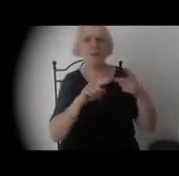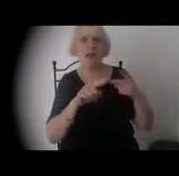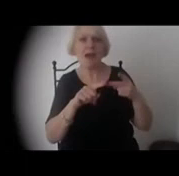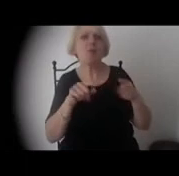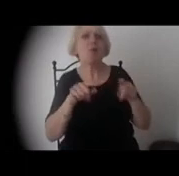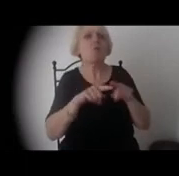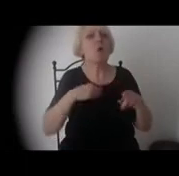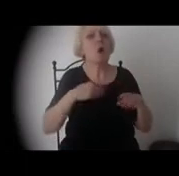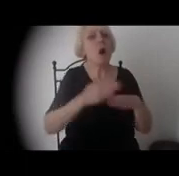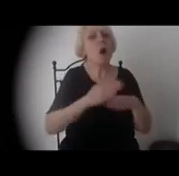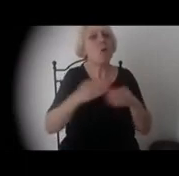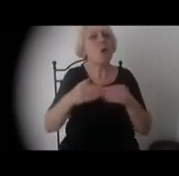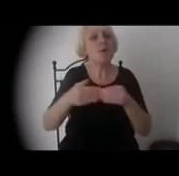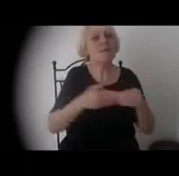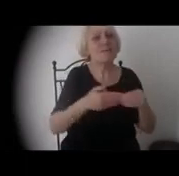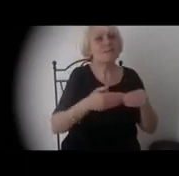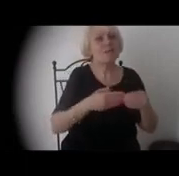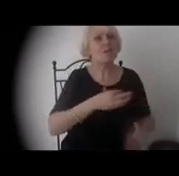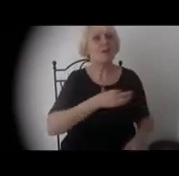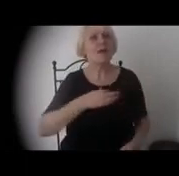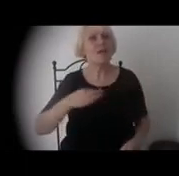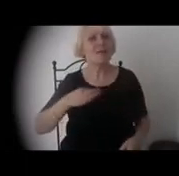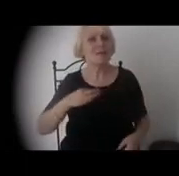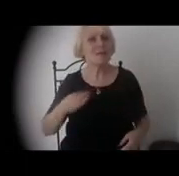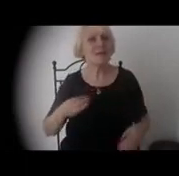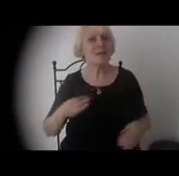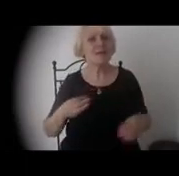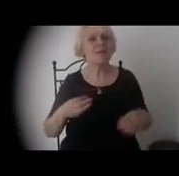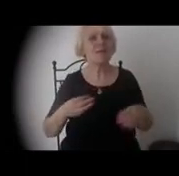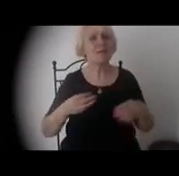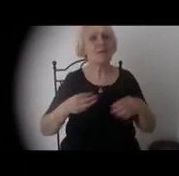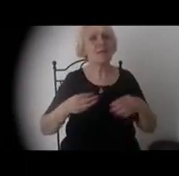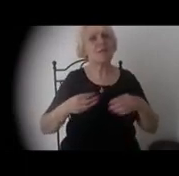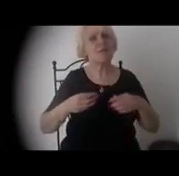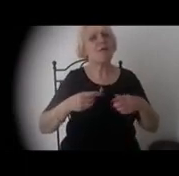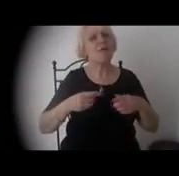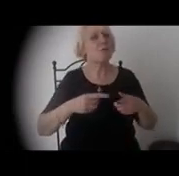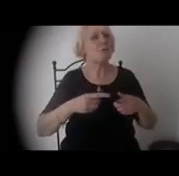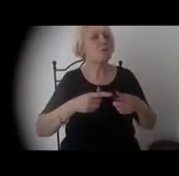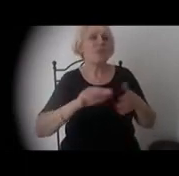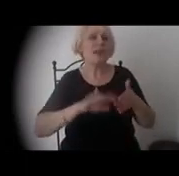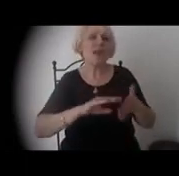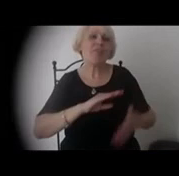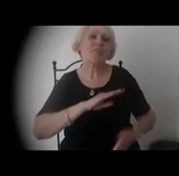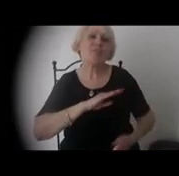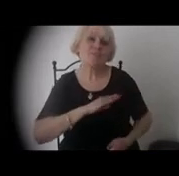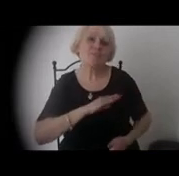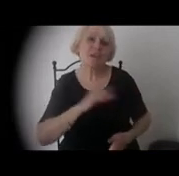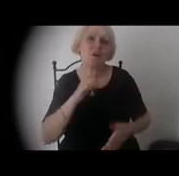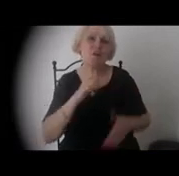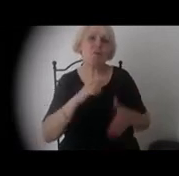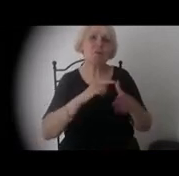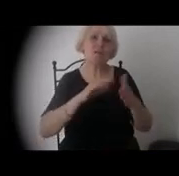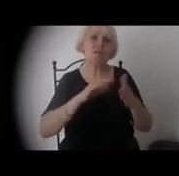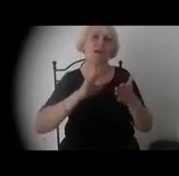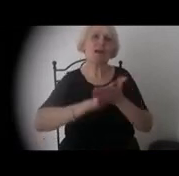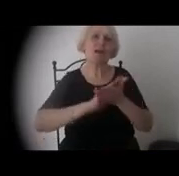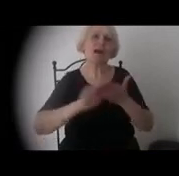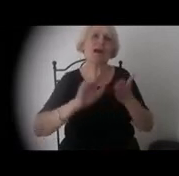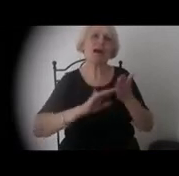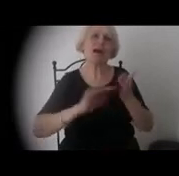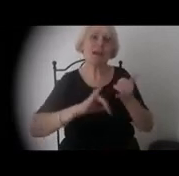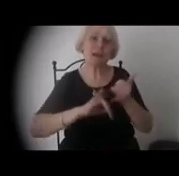as the clinical lead for Enfield CAMS, covering all our different teams.